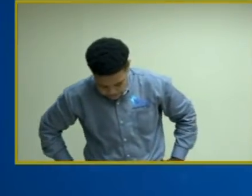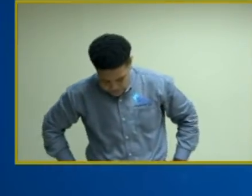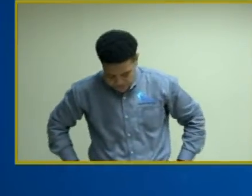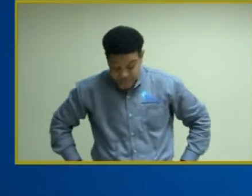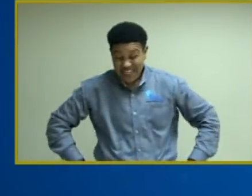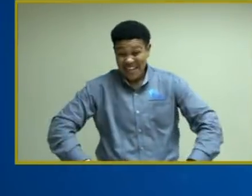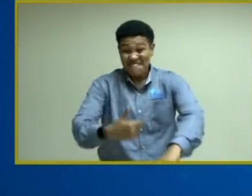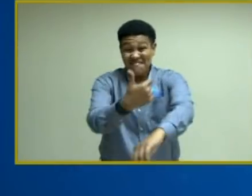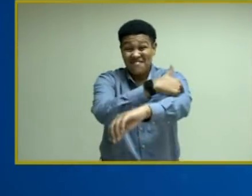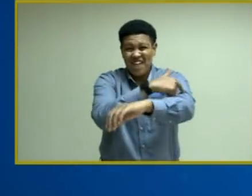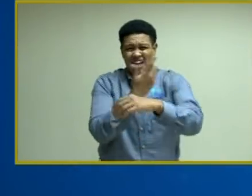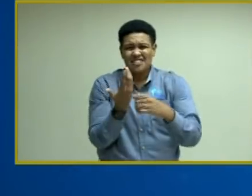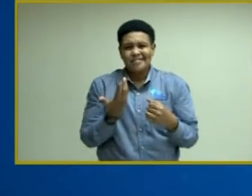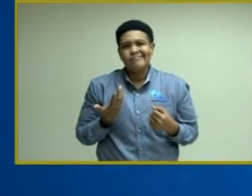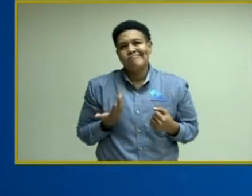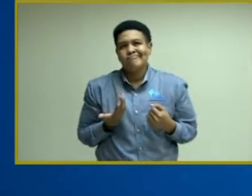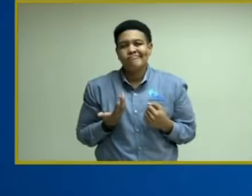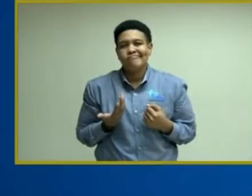coverage,